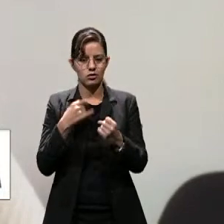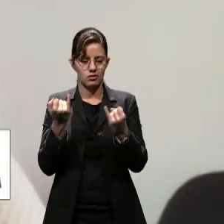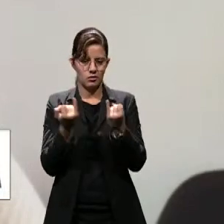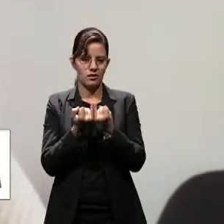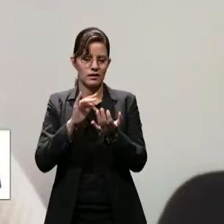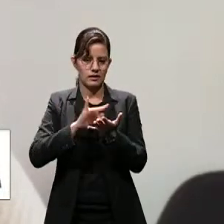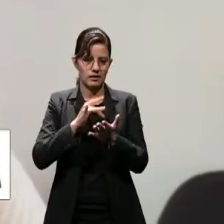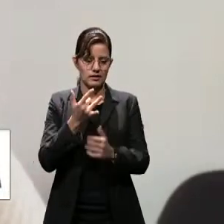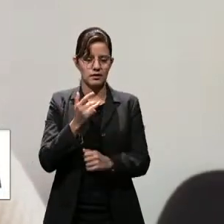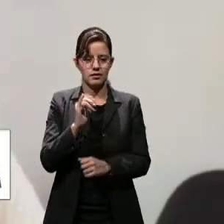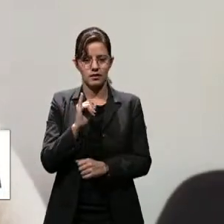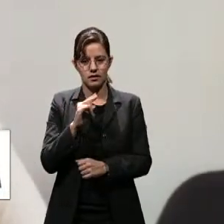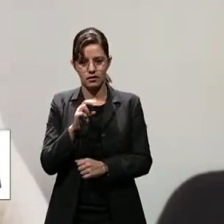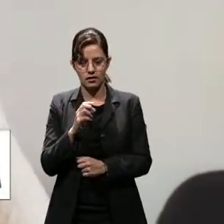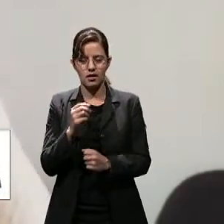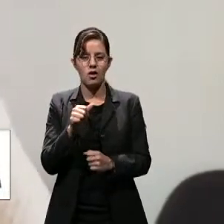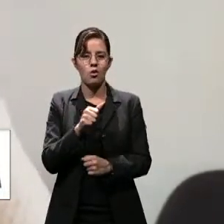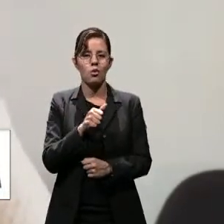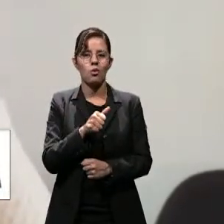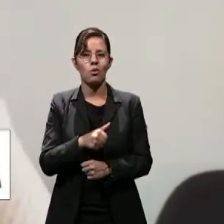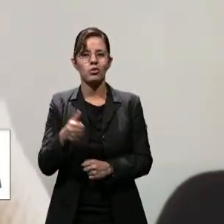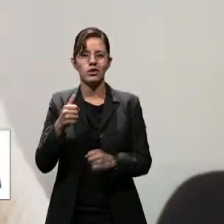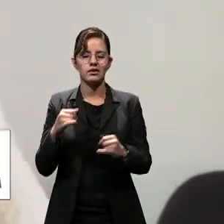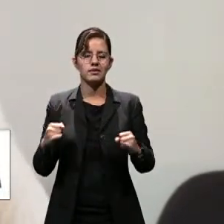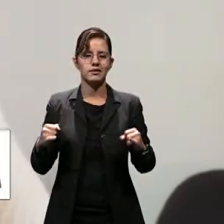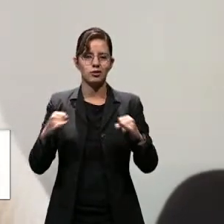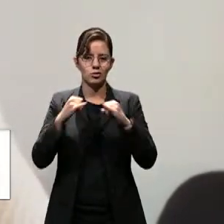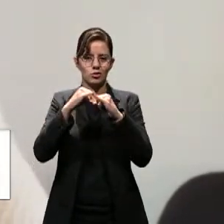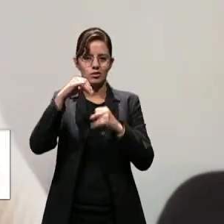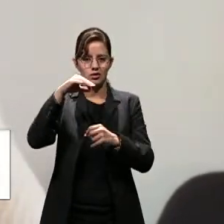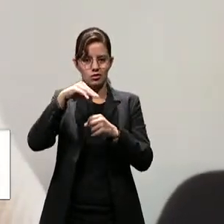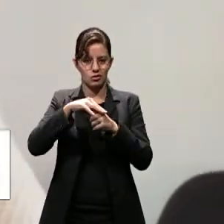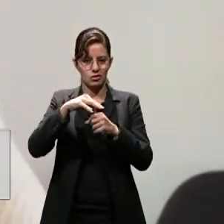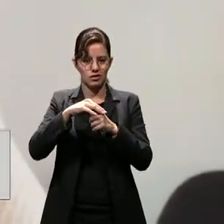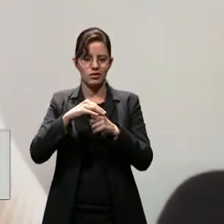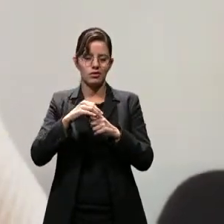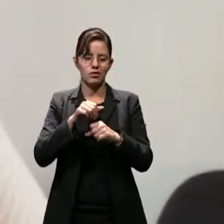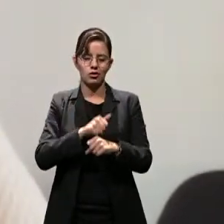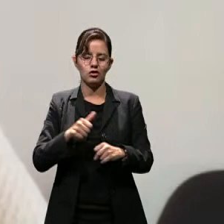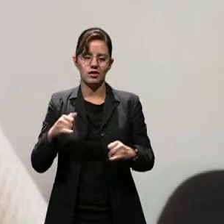as well as my colleagues, to INE and to the other